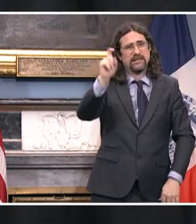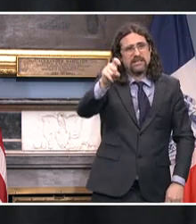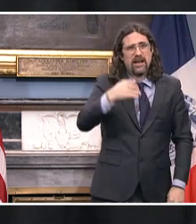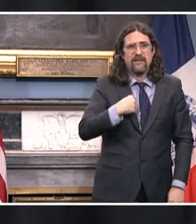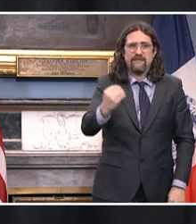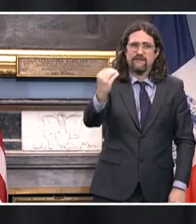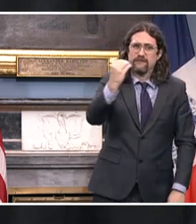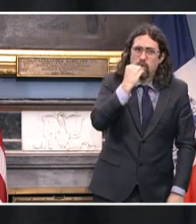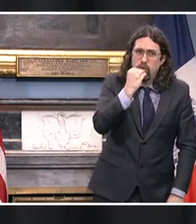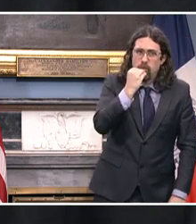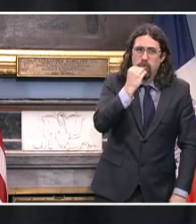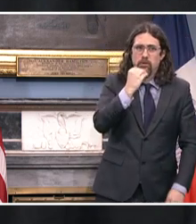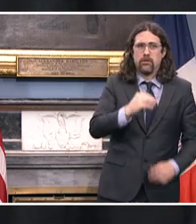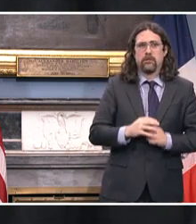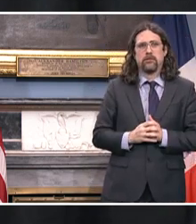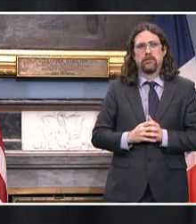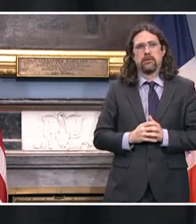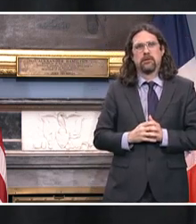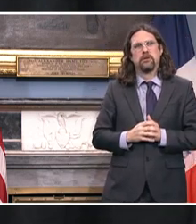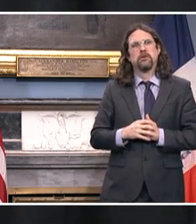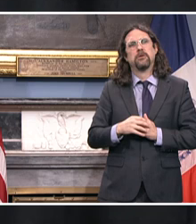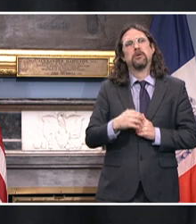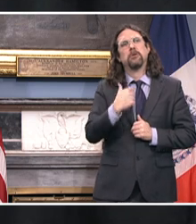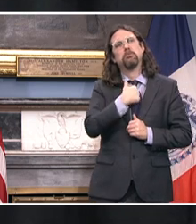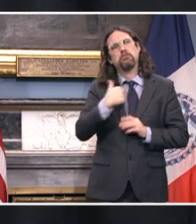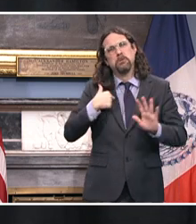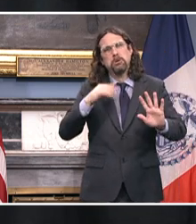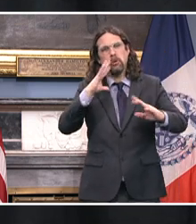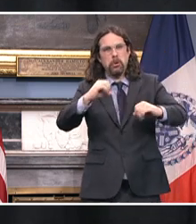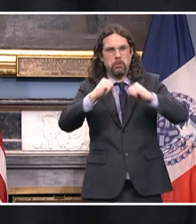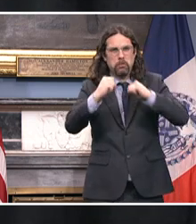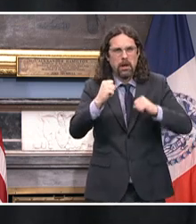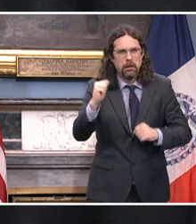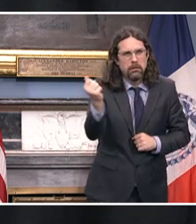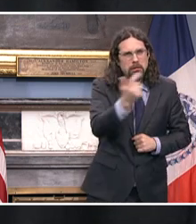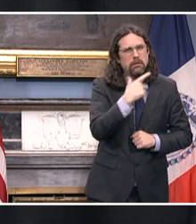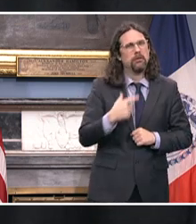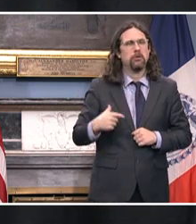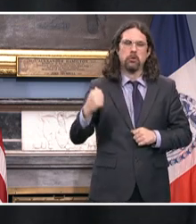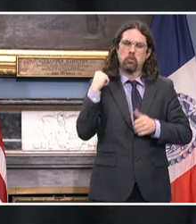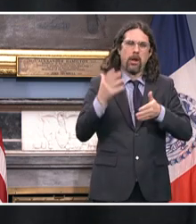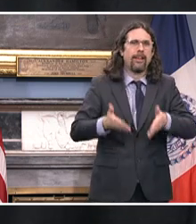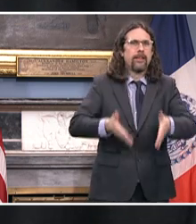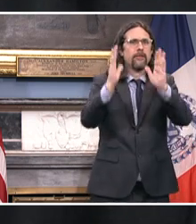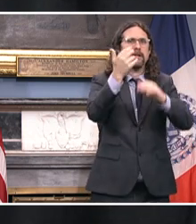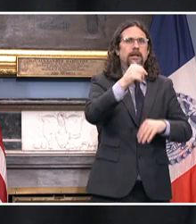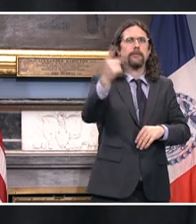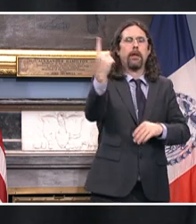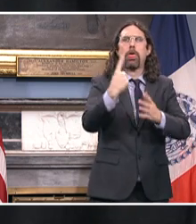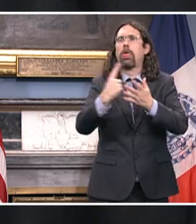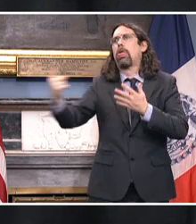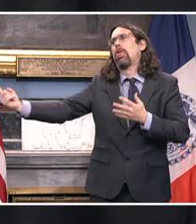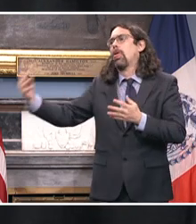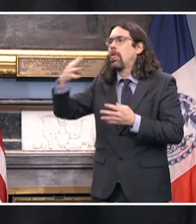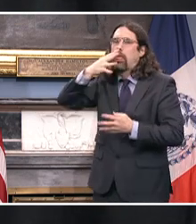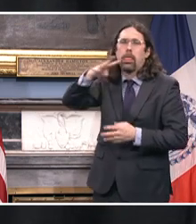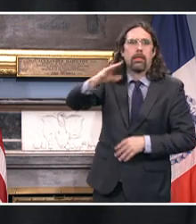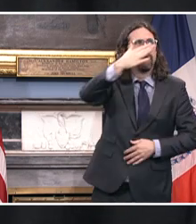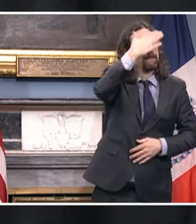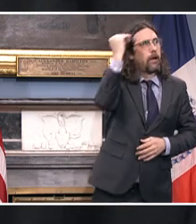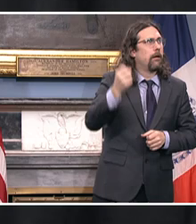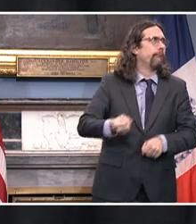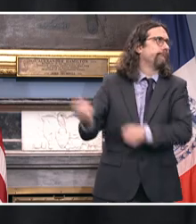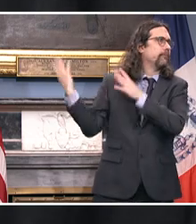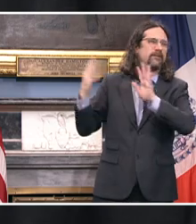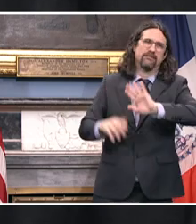Yorker go without the help they need. So I have to say, when you think about the reality of people just